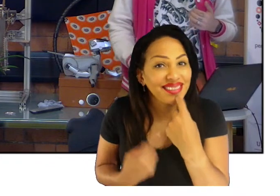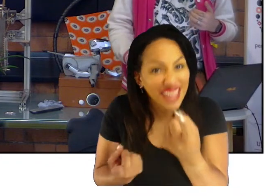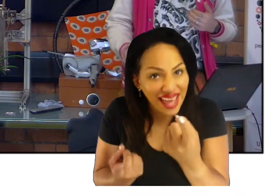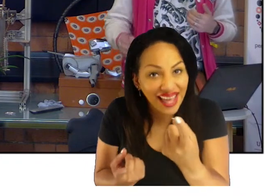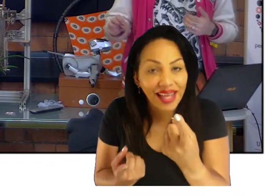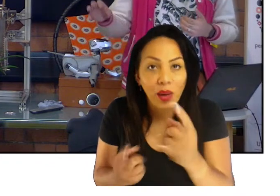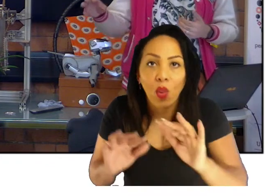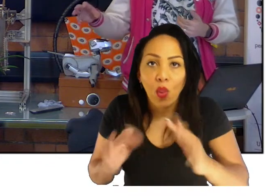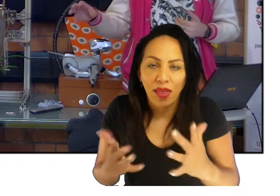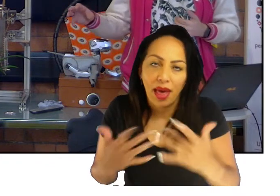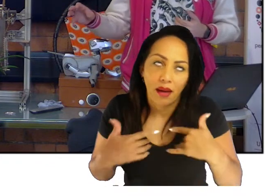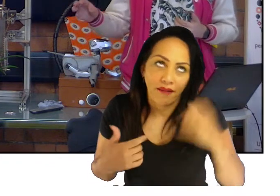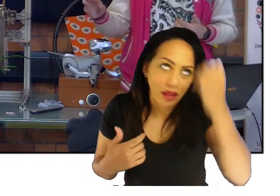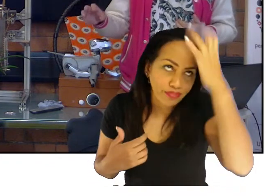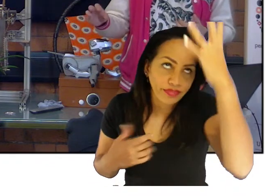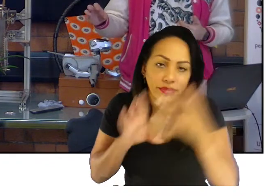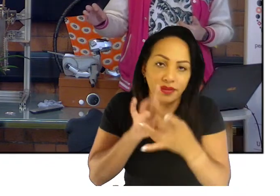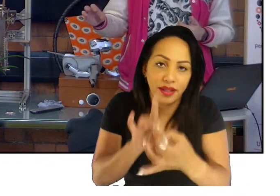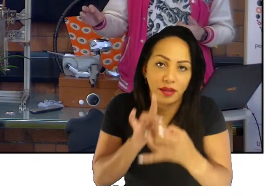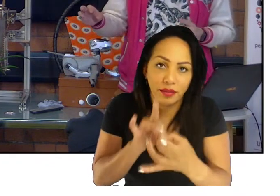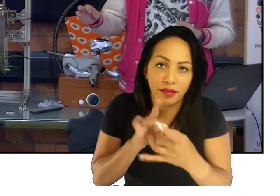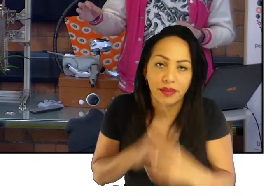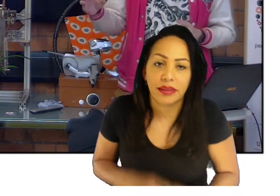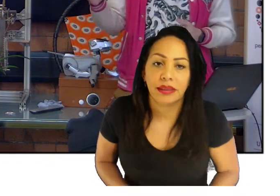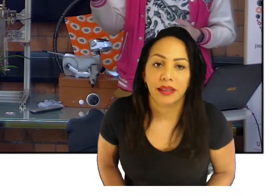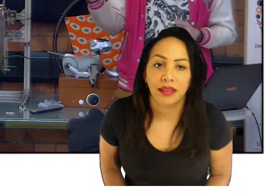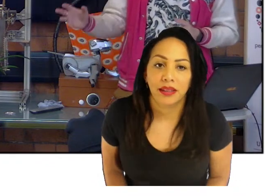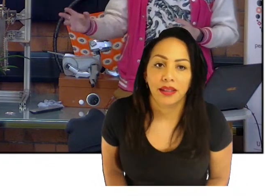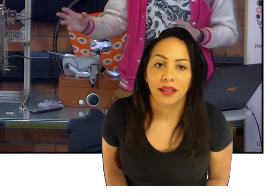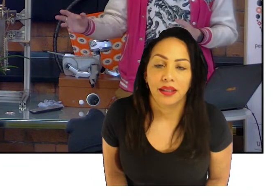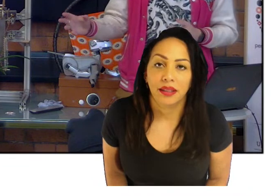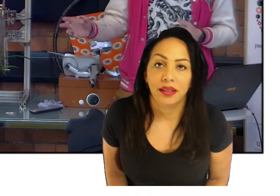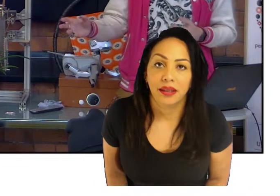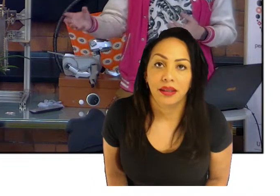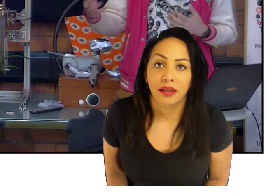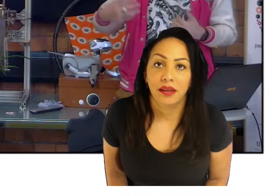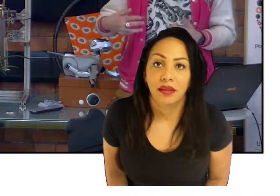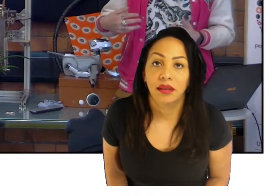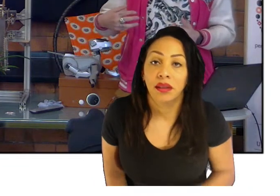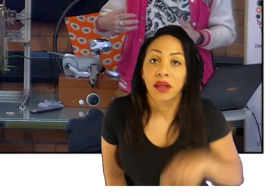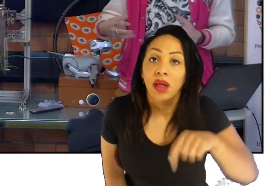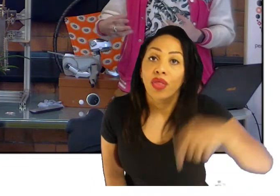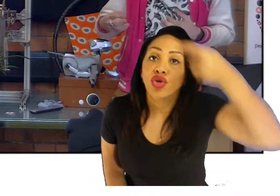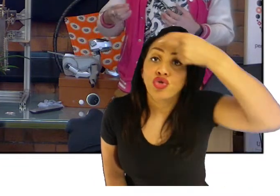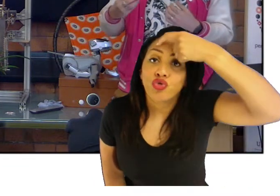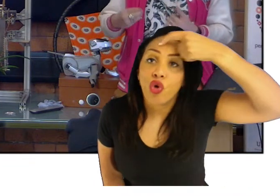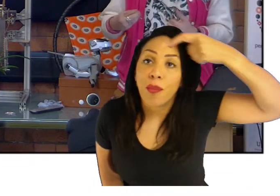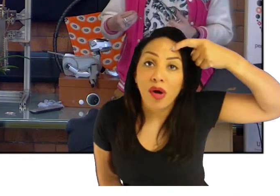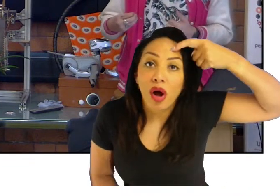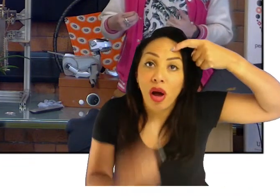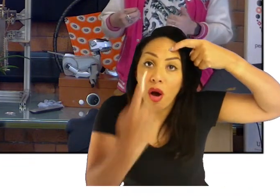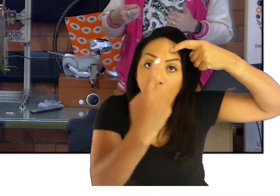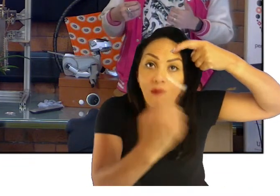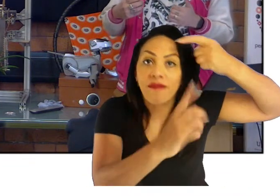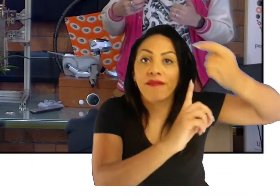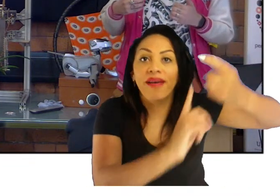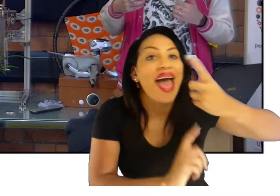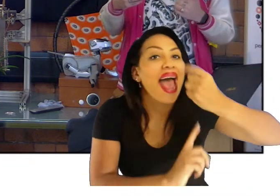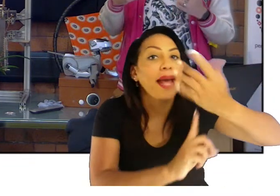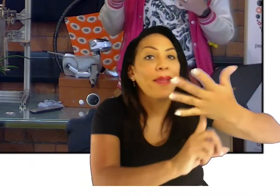is starting from that place of exploring that trauma within yourself and exploring